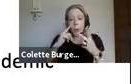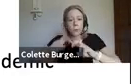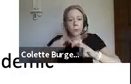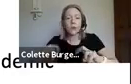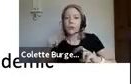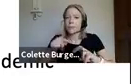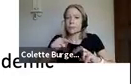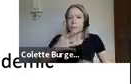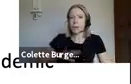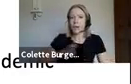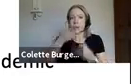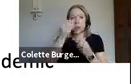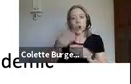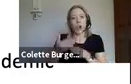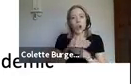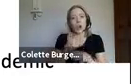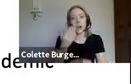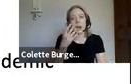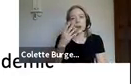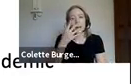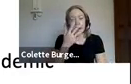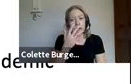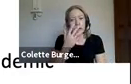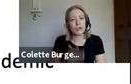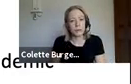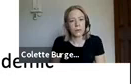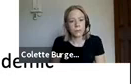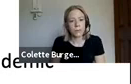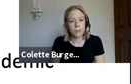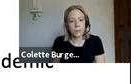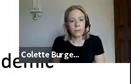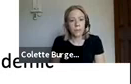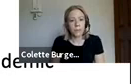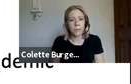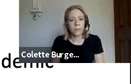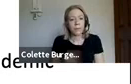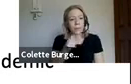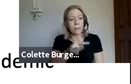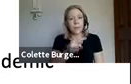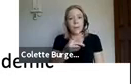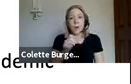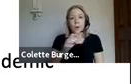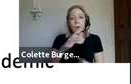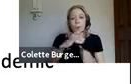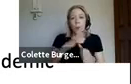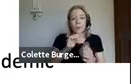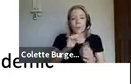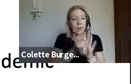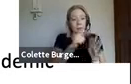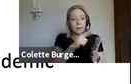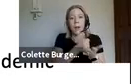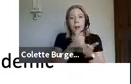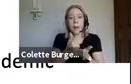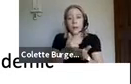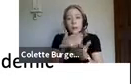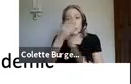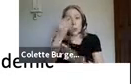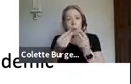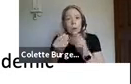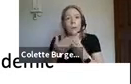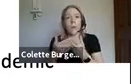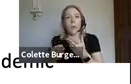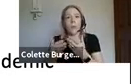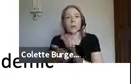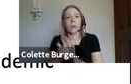this age. So, and they will help them to learn the other skills that they need later on. So these